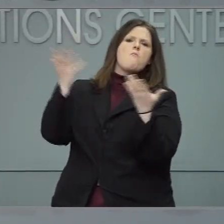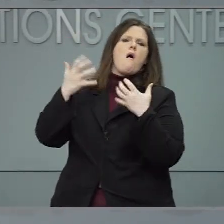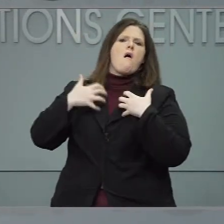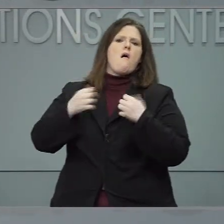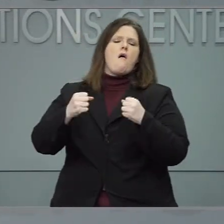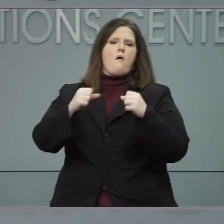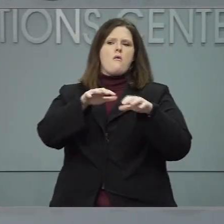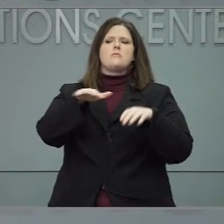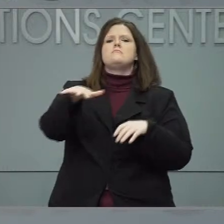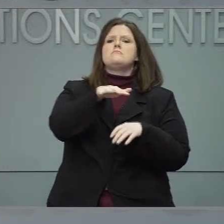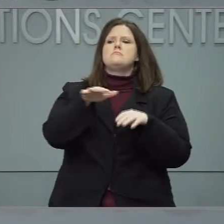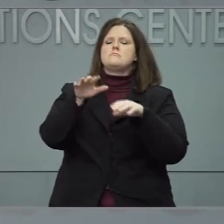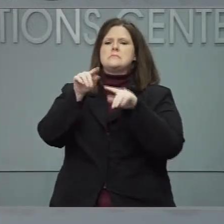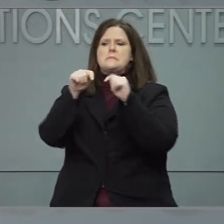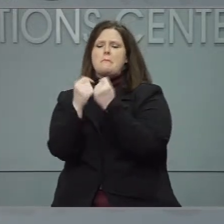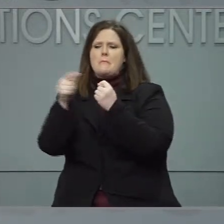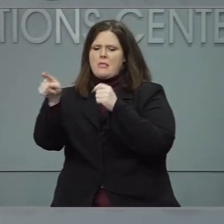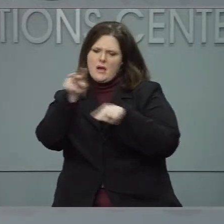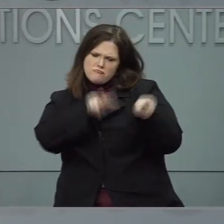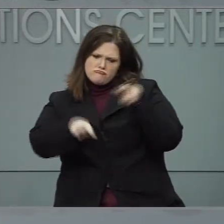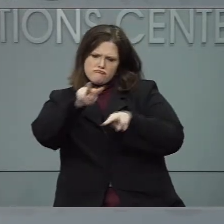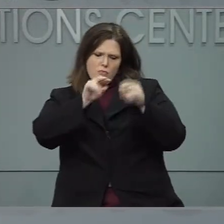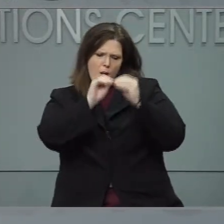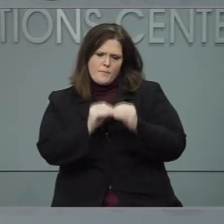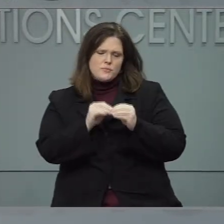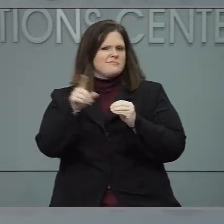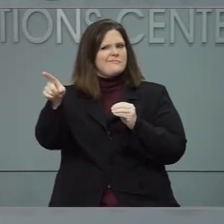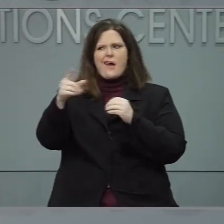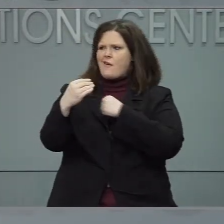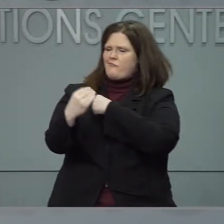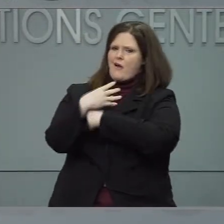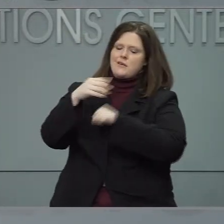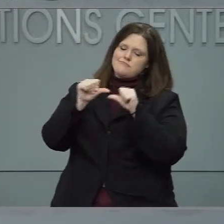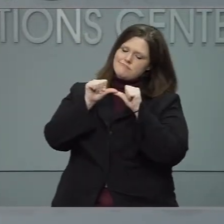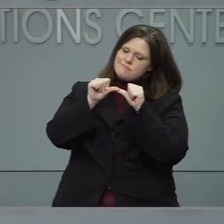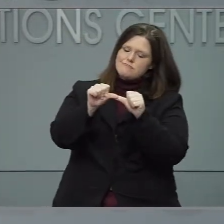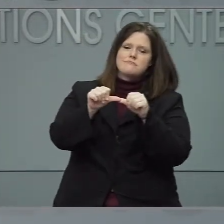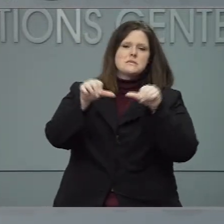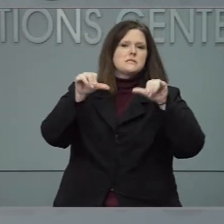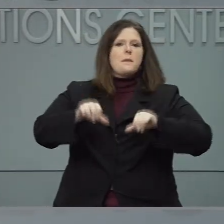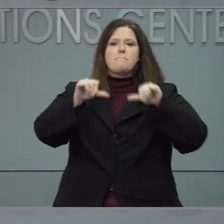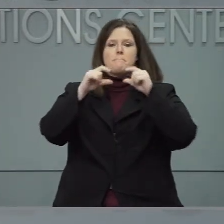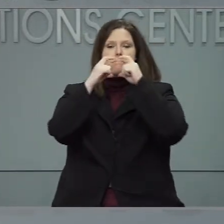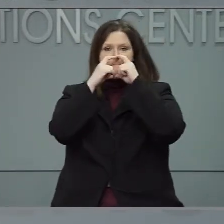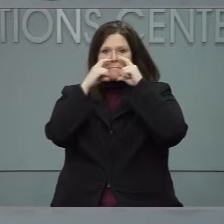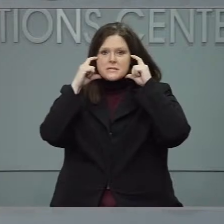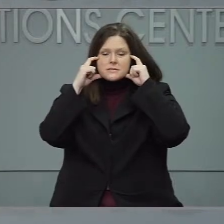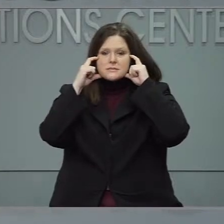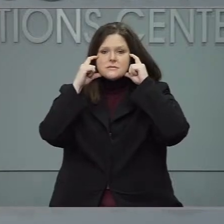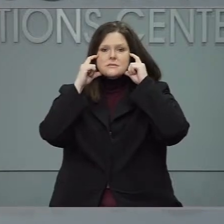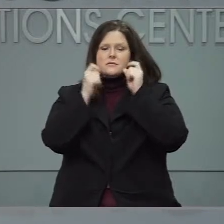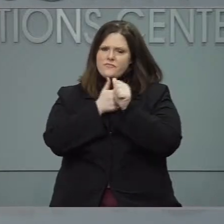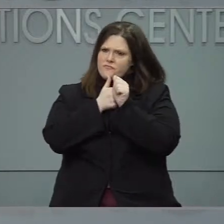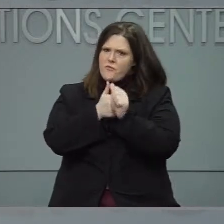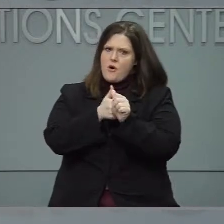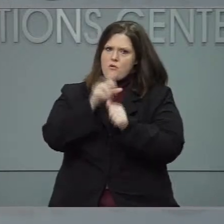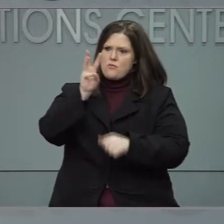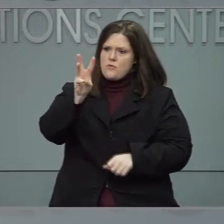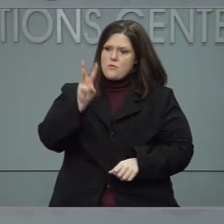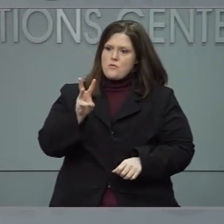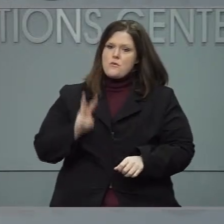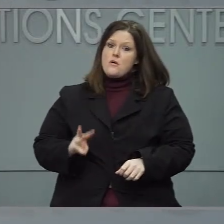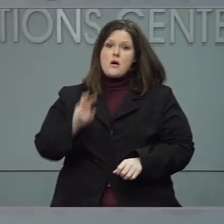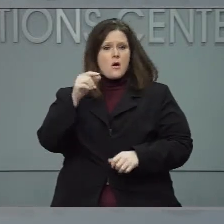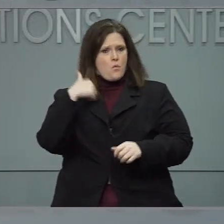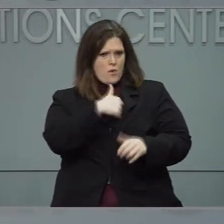protect each other and ourselves. We're still working on getting people vaccinated. Our numbers are lower. That is great,